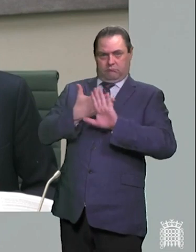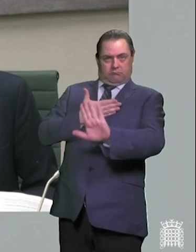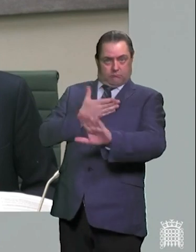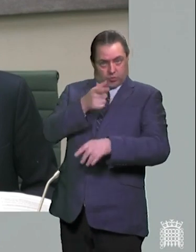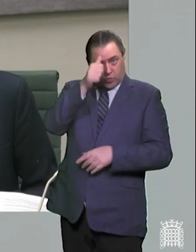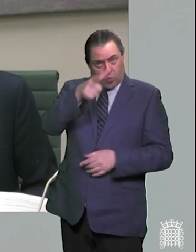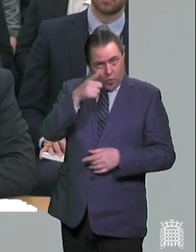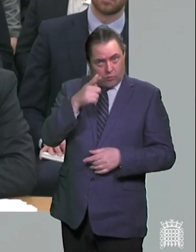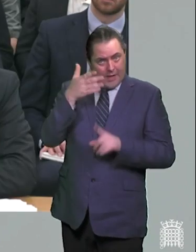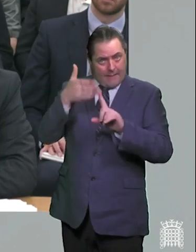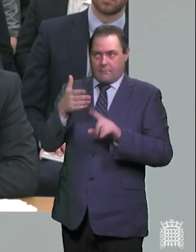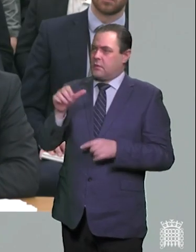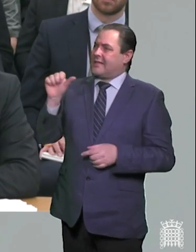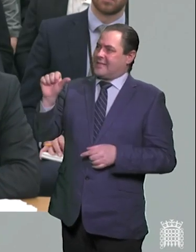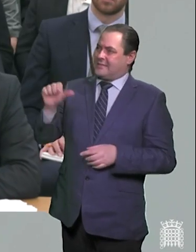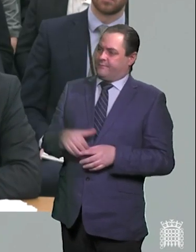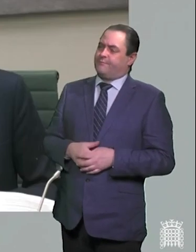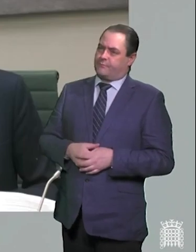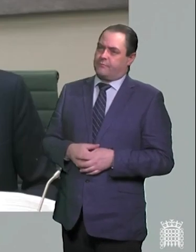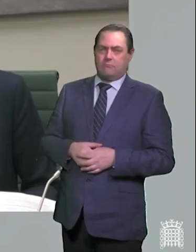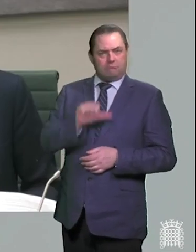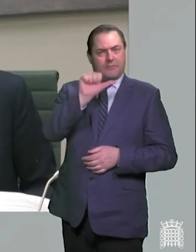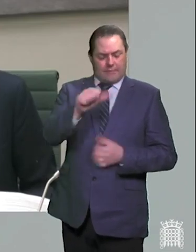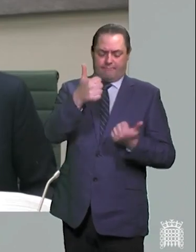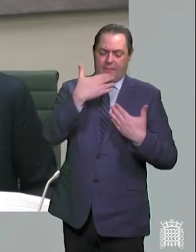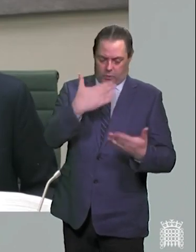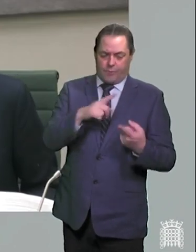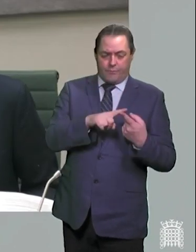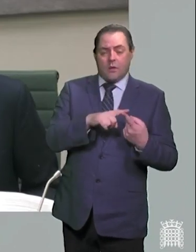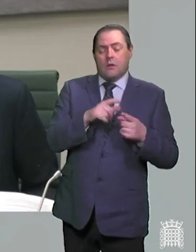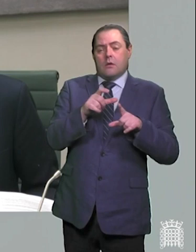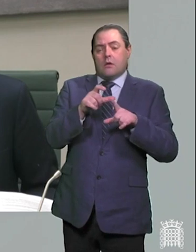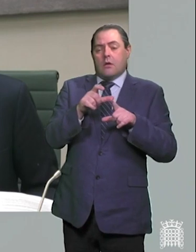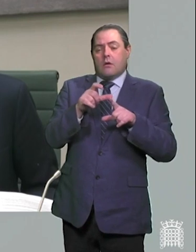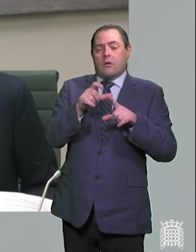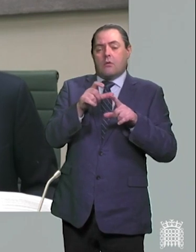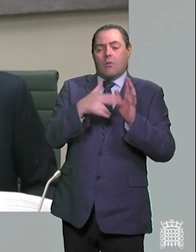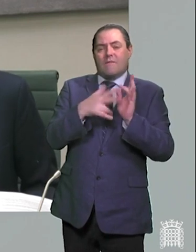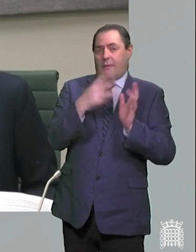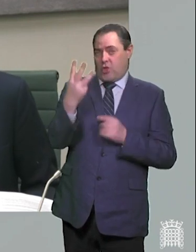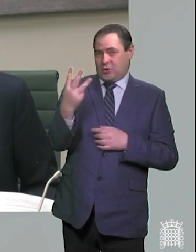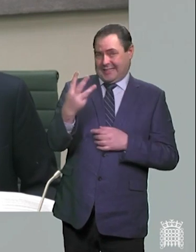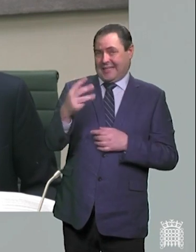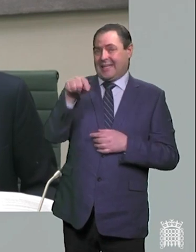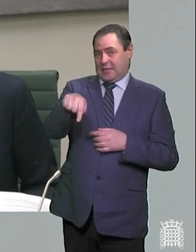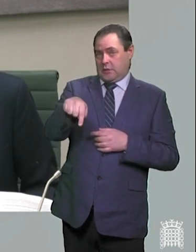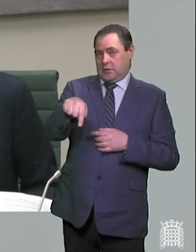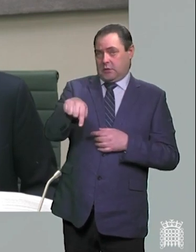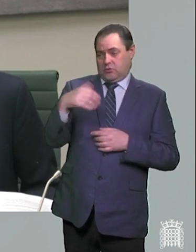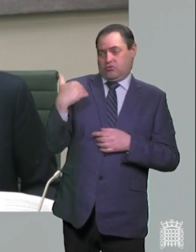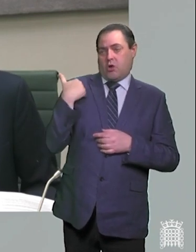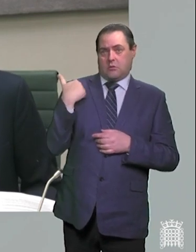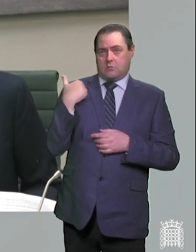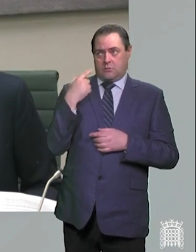or no? Yes. Thank you. On the 13th of November 2020, which we saw Catherine West